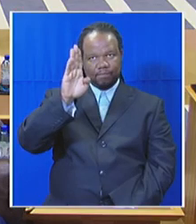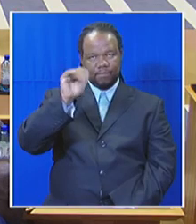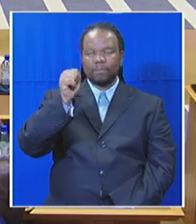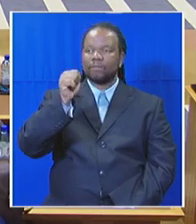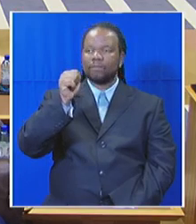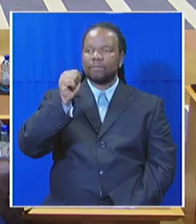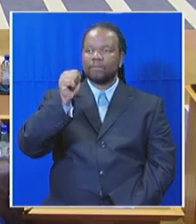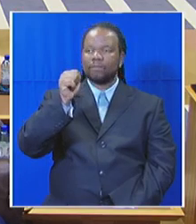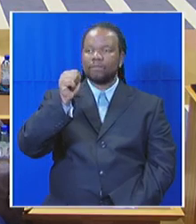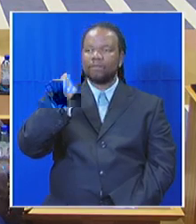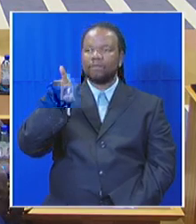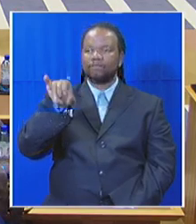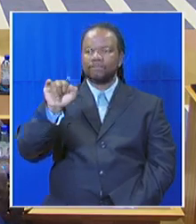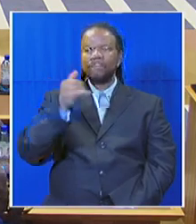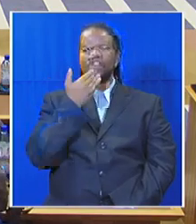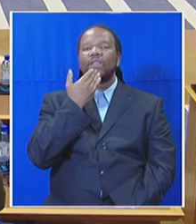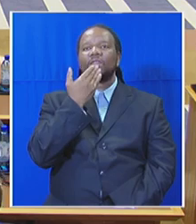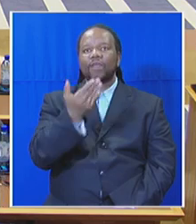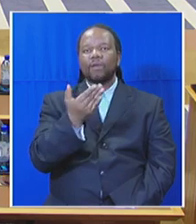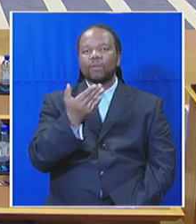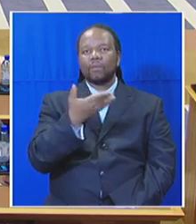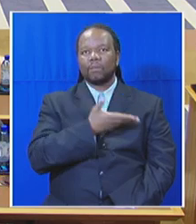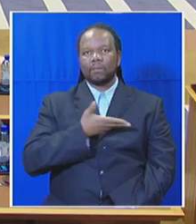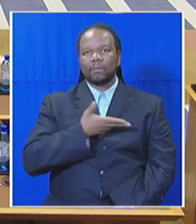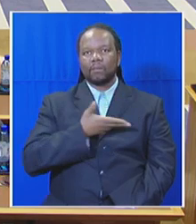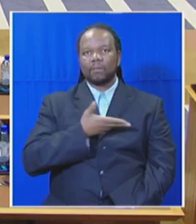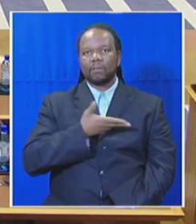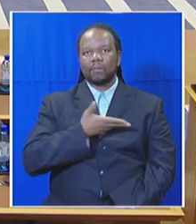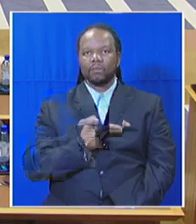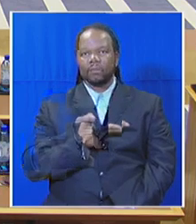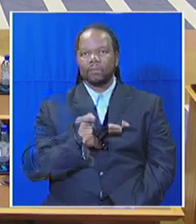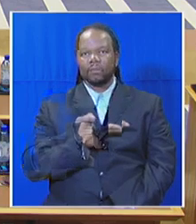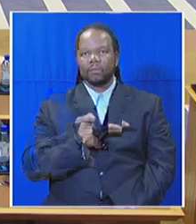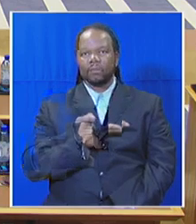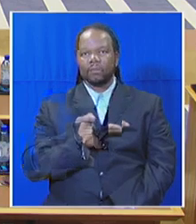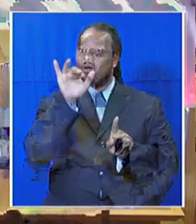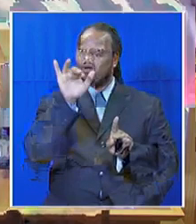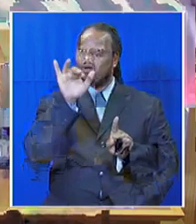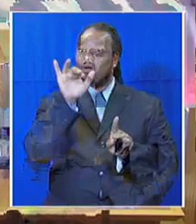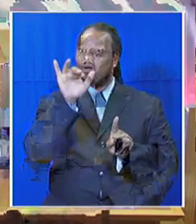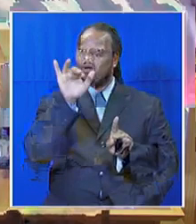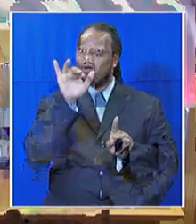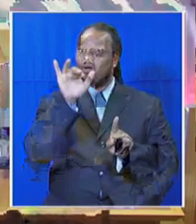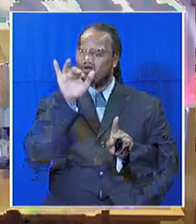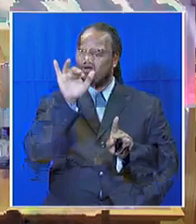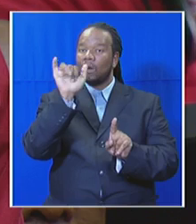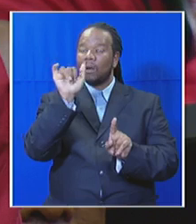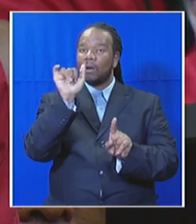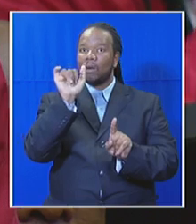Honorable Gadi. Madam Speaker. In the order of